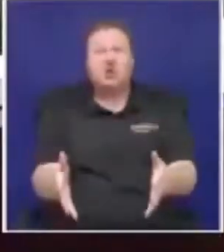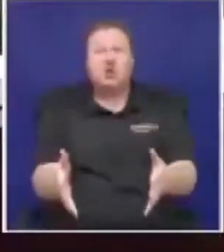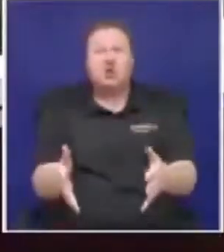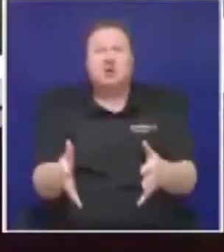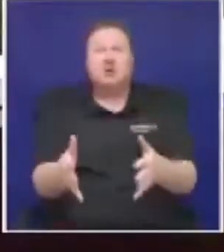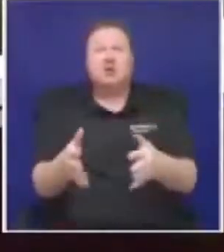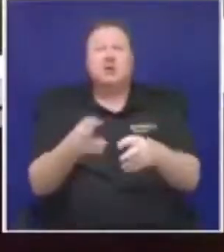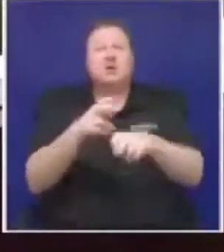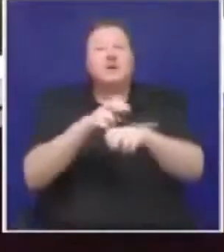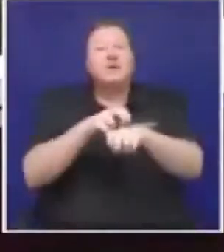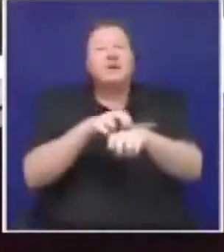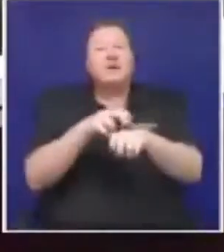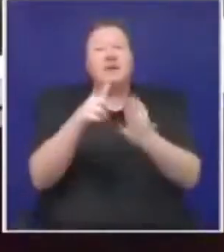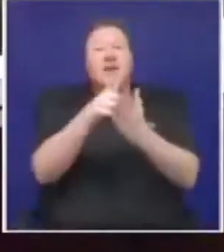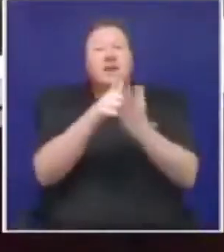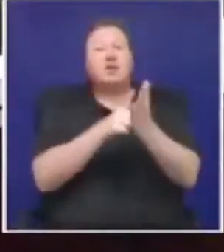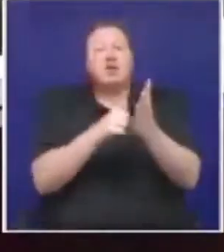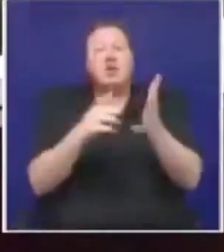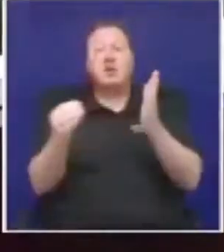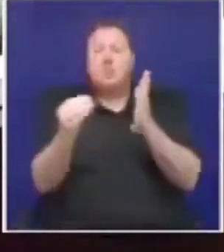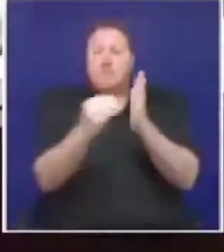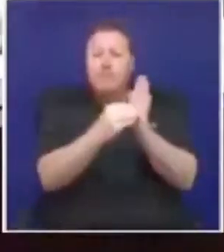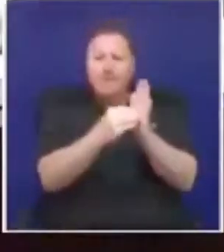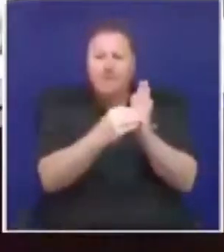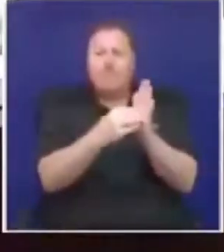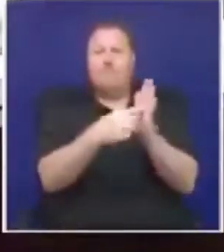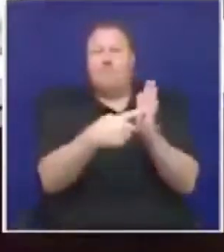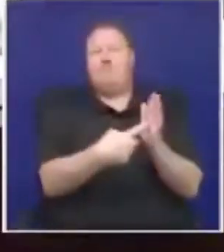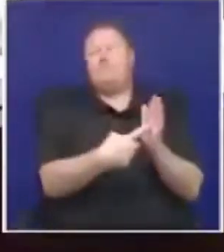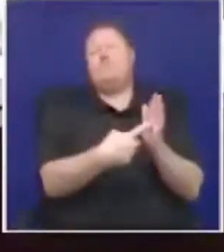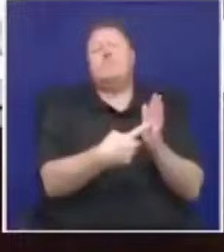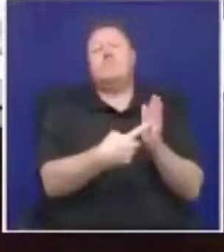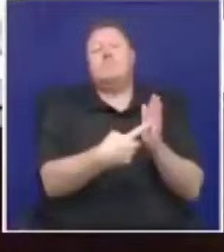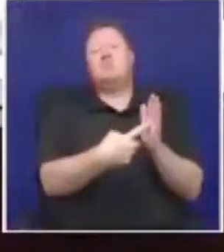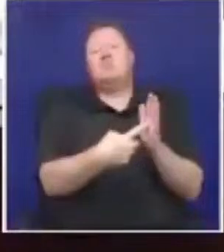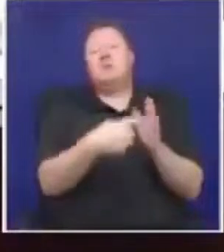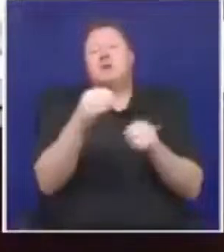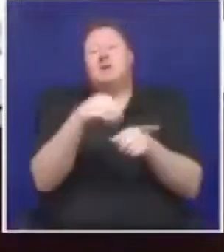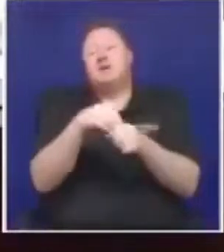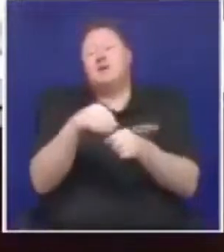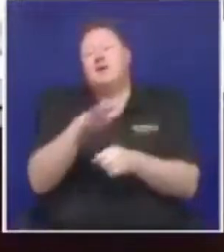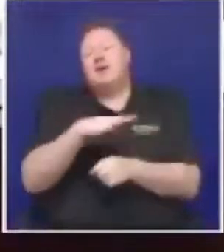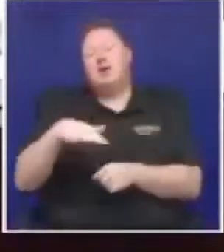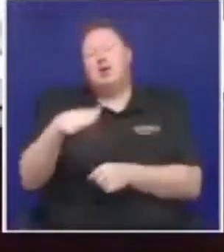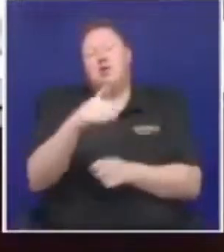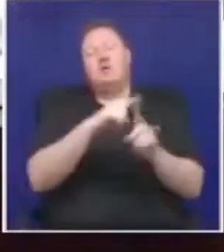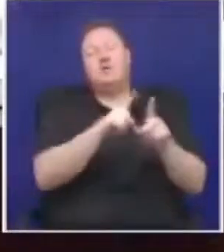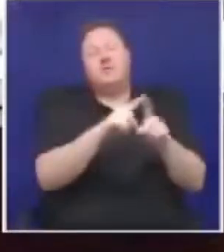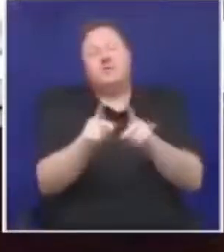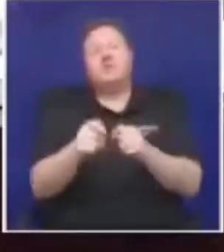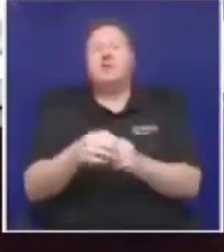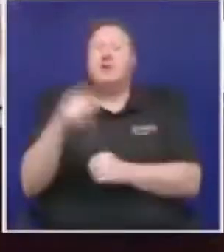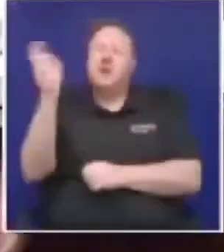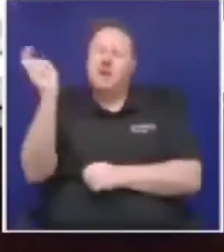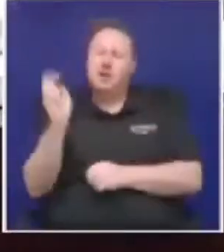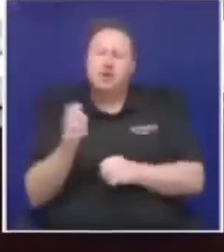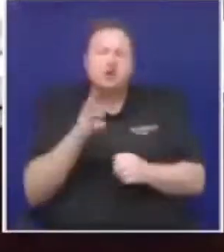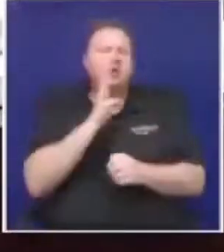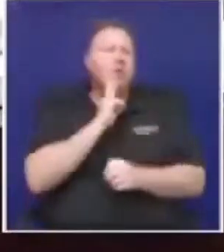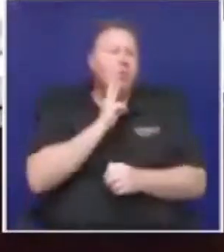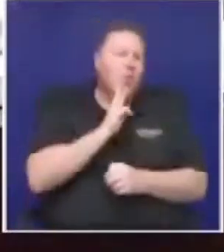for legislation to be put in place in a number of these sectors, as I mentioned, in energy, in water, and so